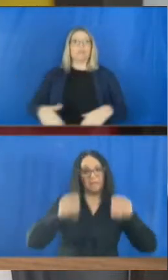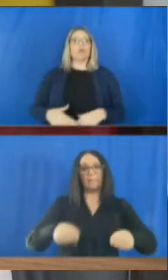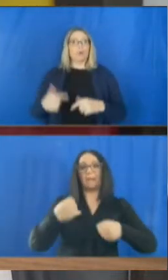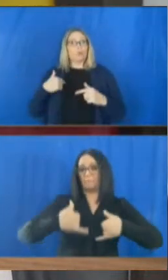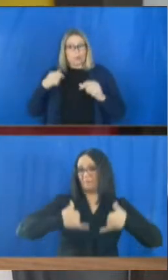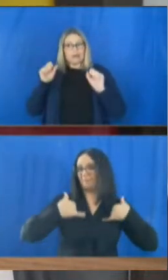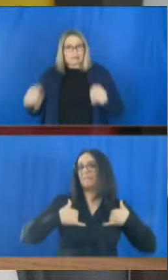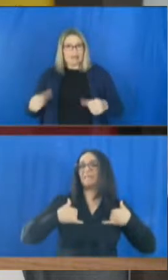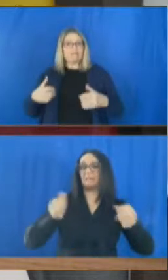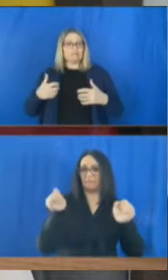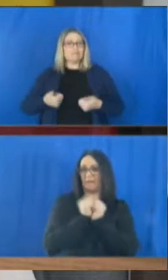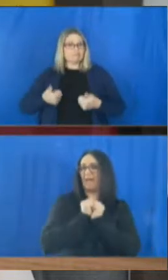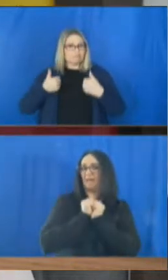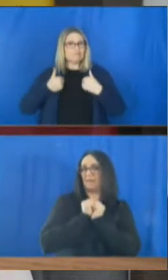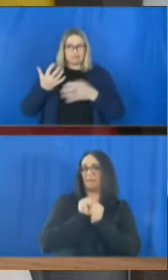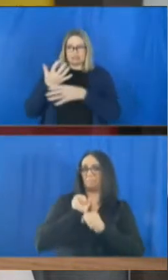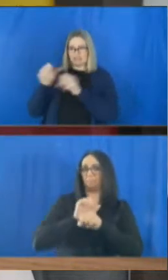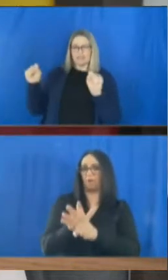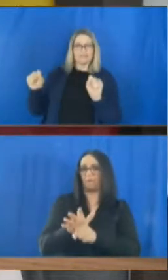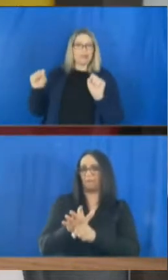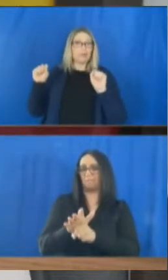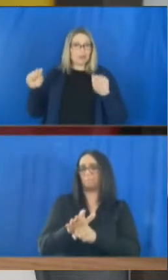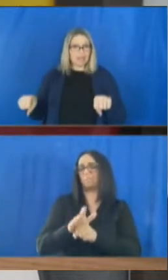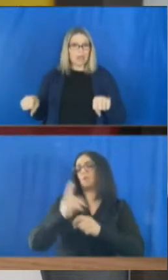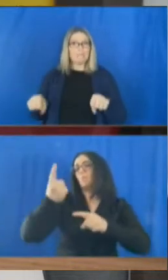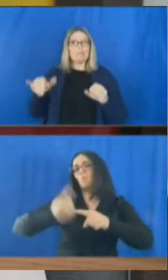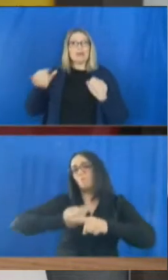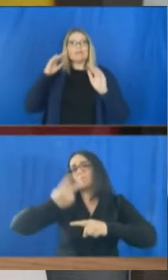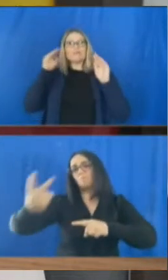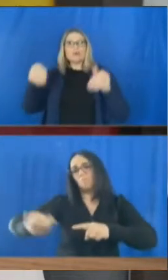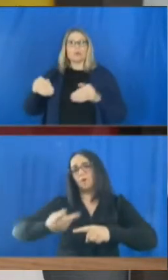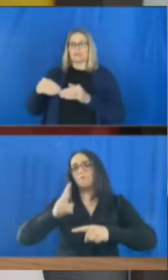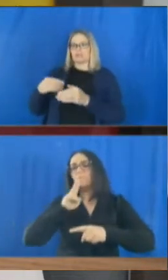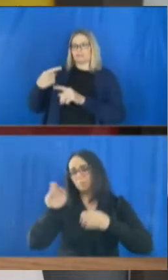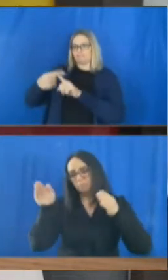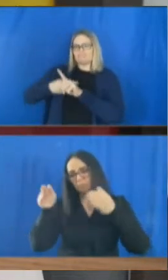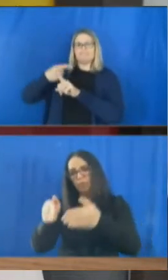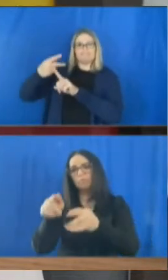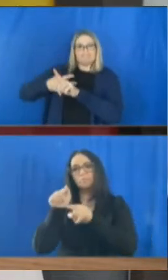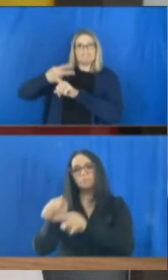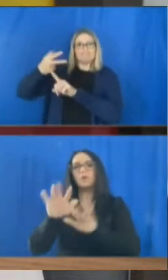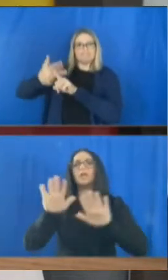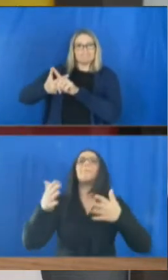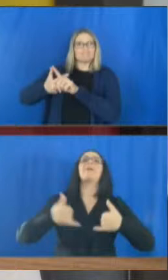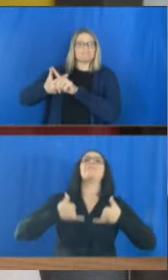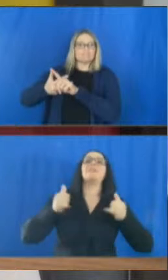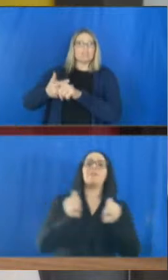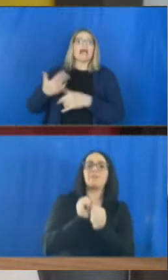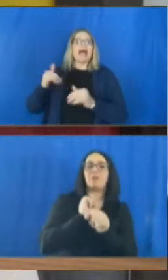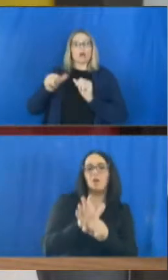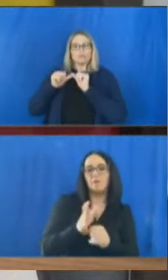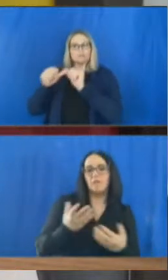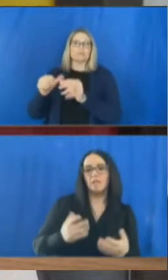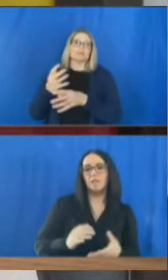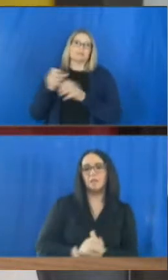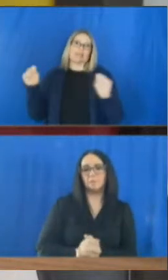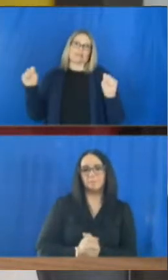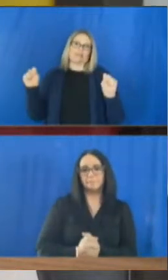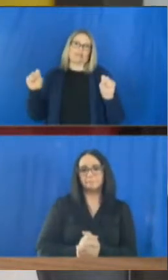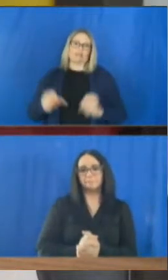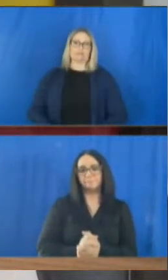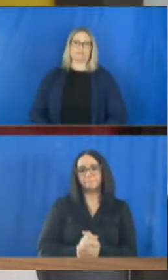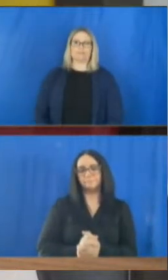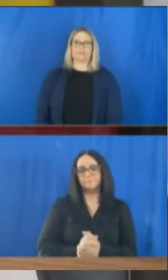Avec la fin des restrictions de la phase d'alerte 3, les citoyens effectueront plus de déplacements. Ainsi, le